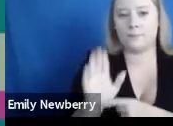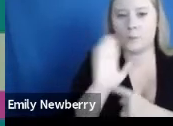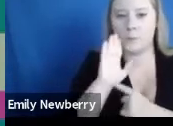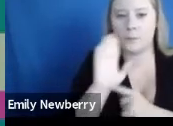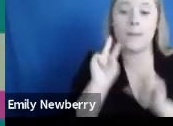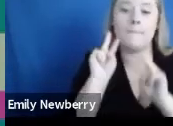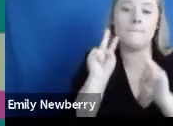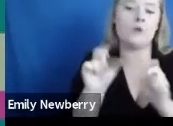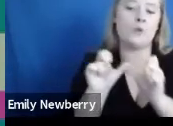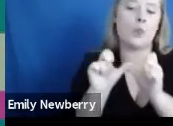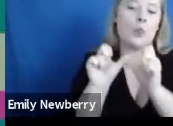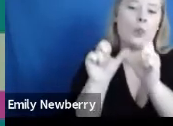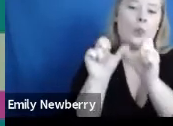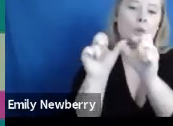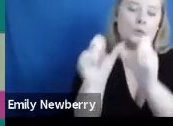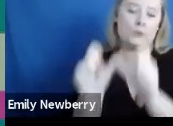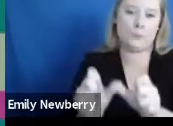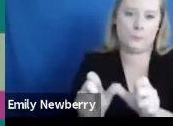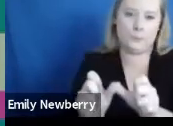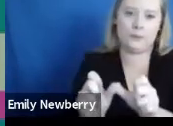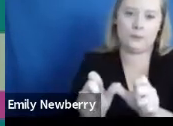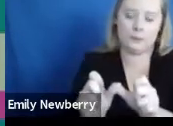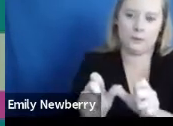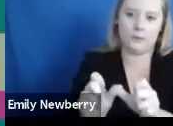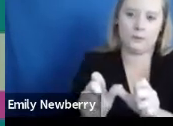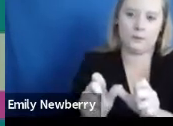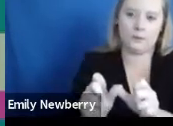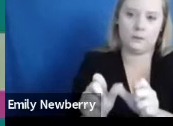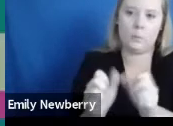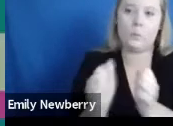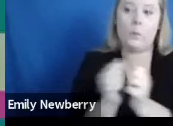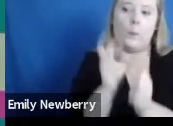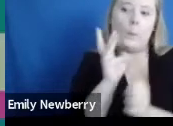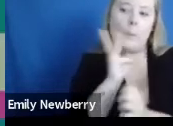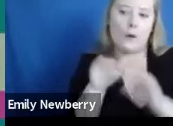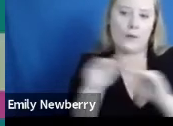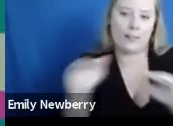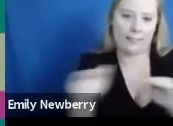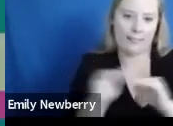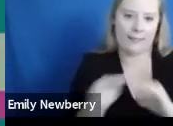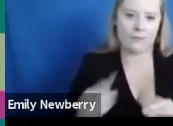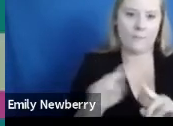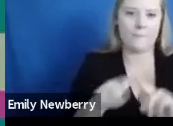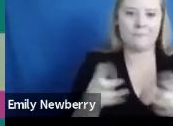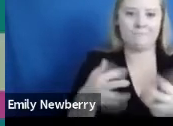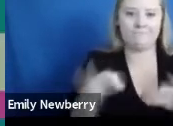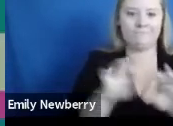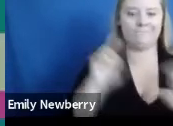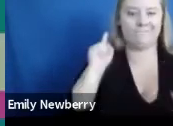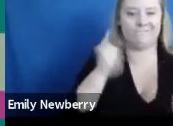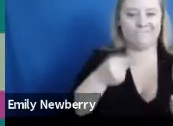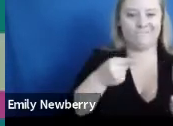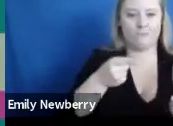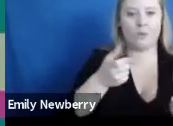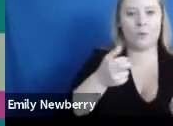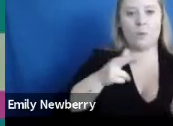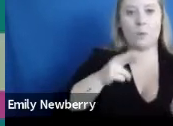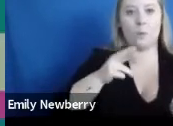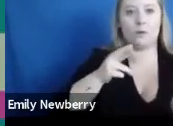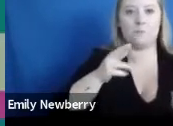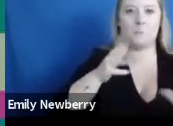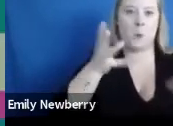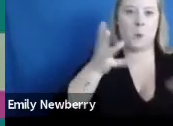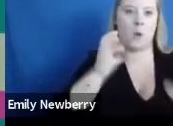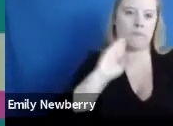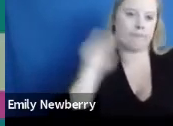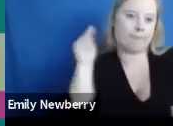long-term for water levels. But really the key to this whole thing, or I should say the objective of this whole thing, is